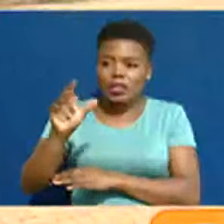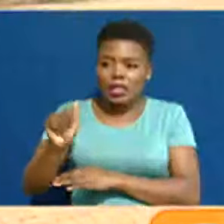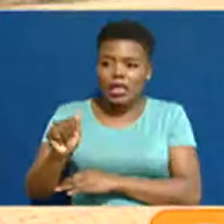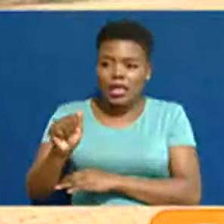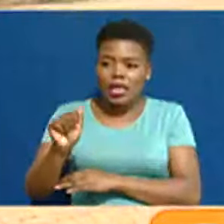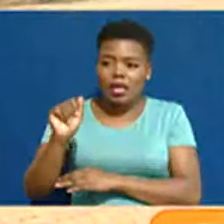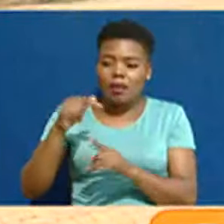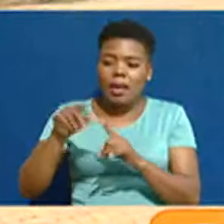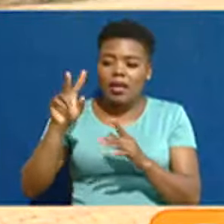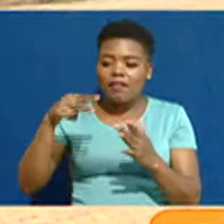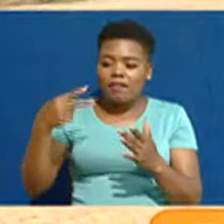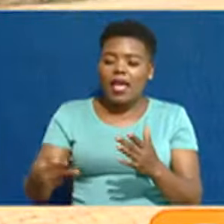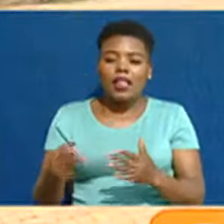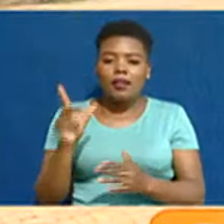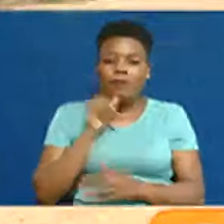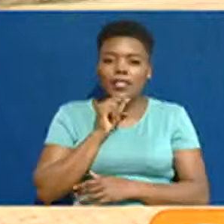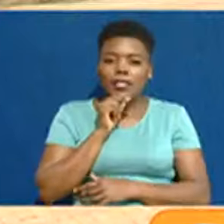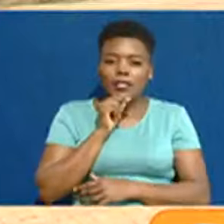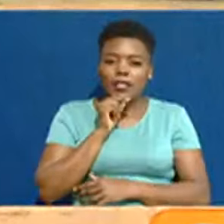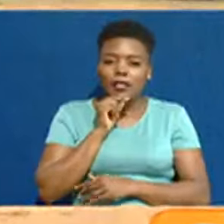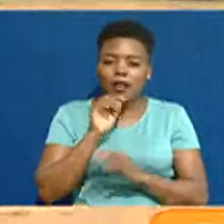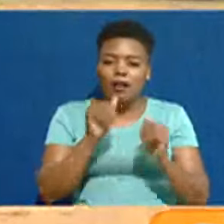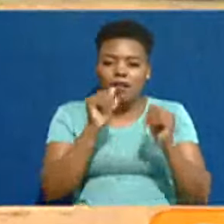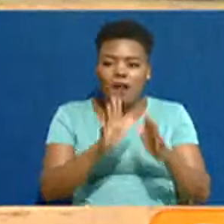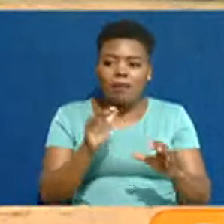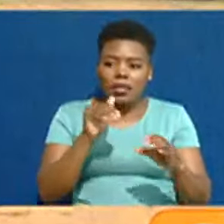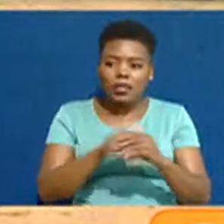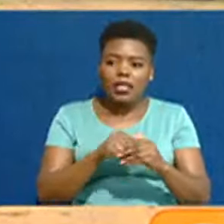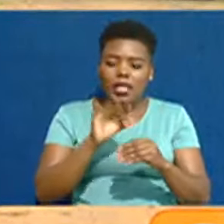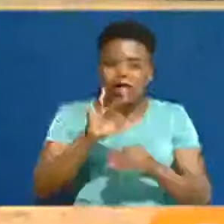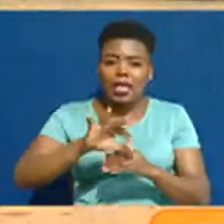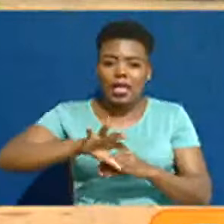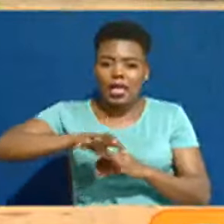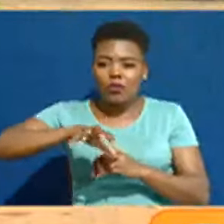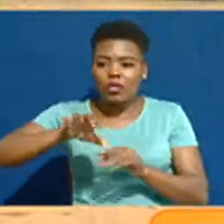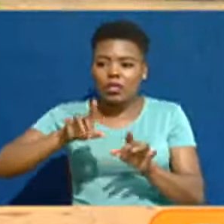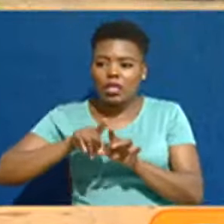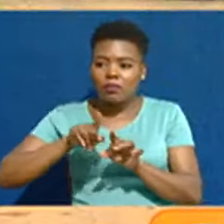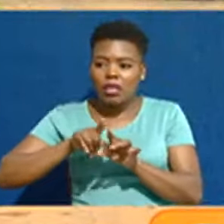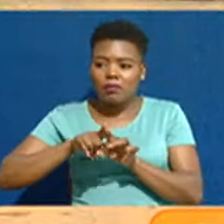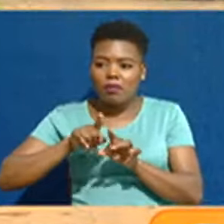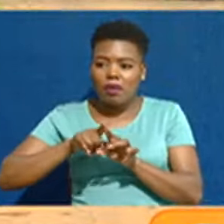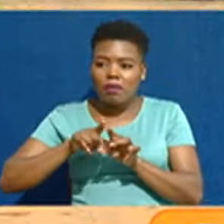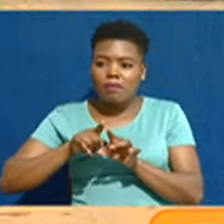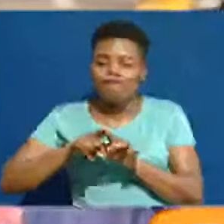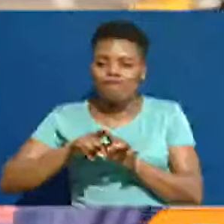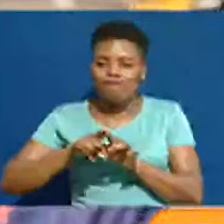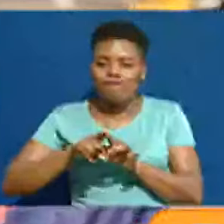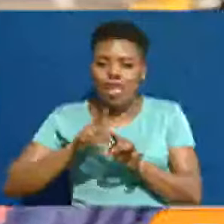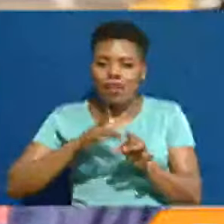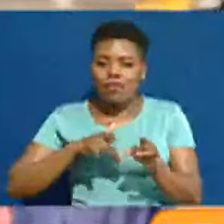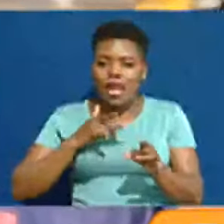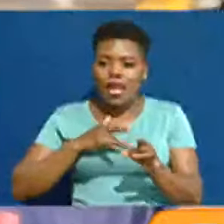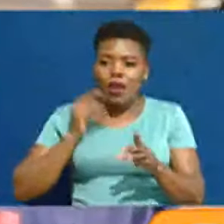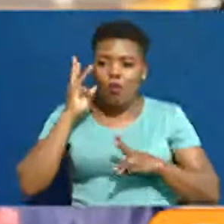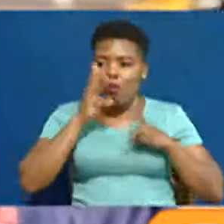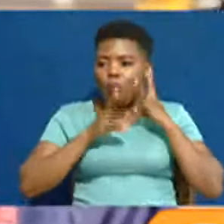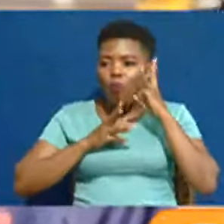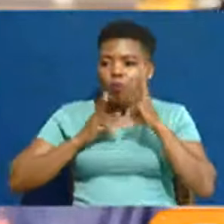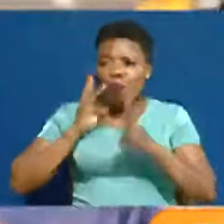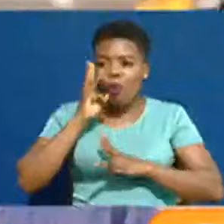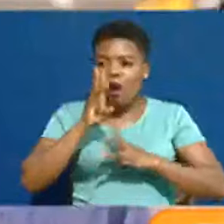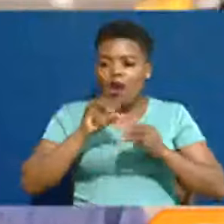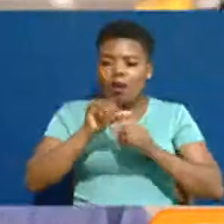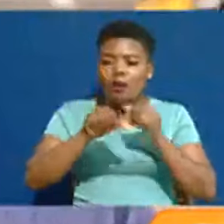were unsuccessful, leaving farmers across the three counties increasingly desperate and skeptical about the